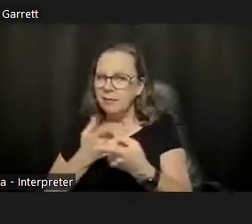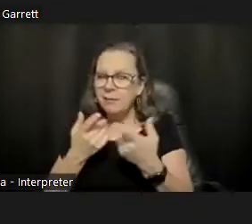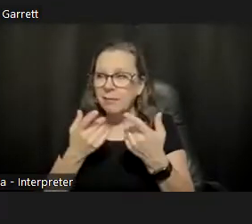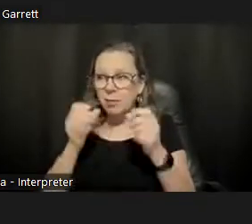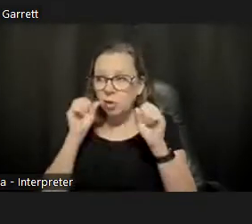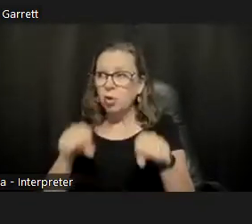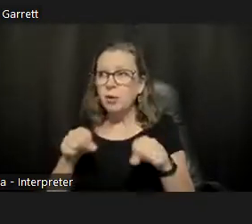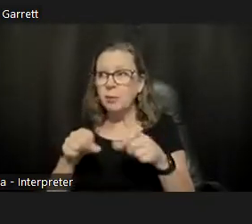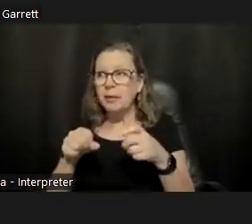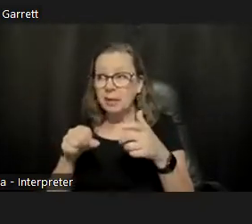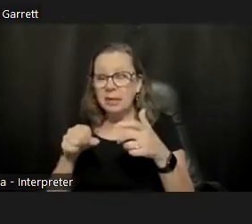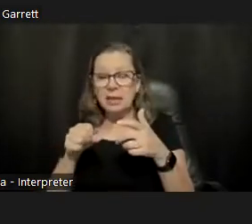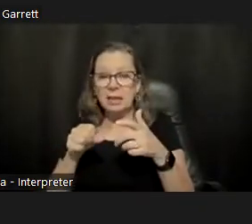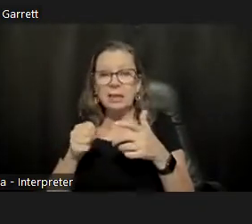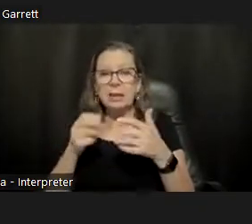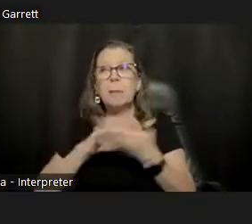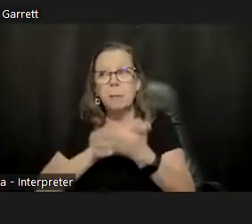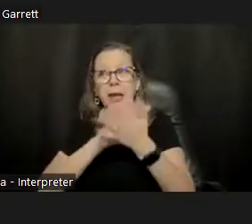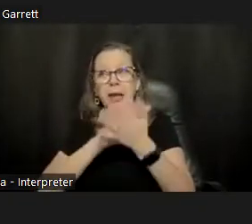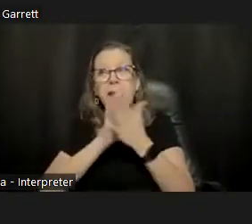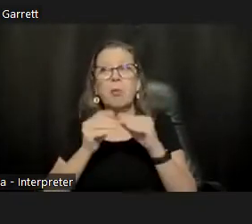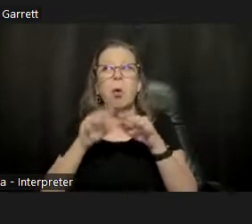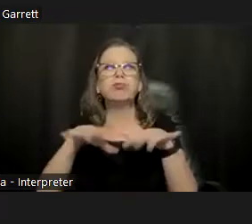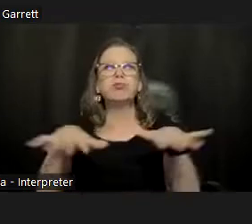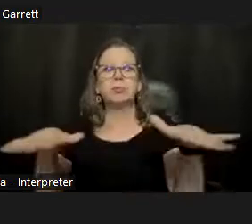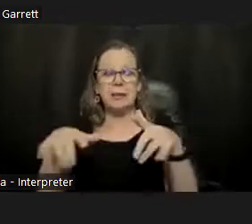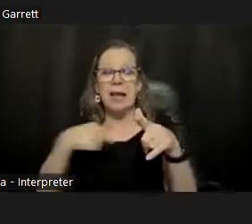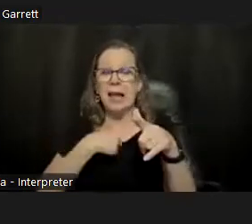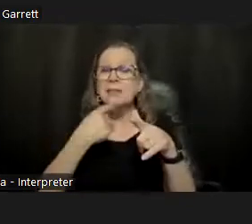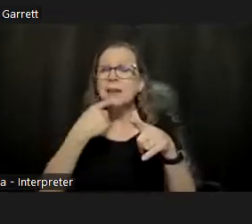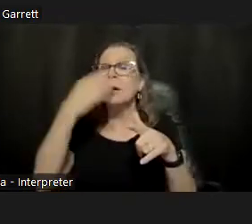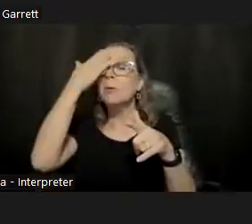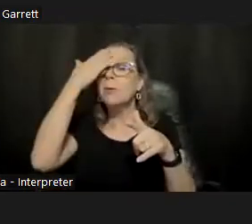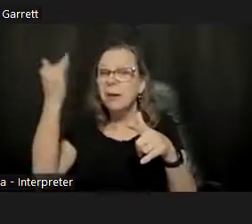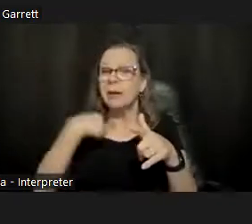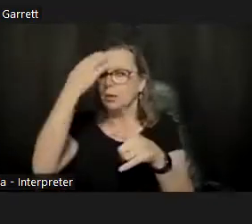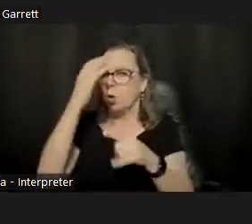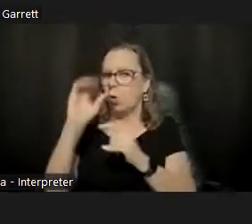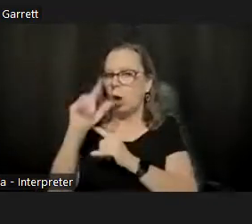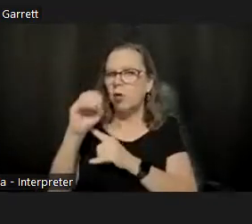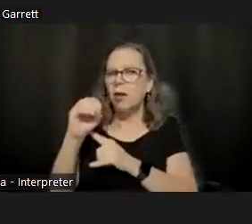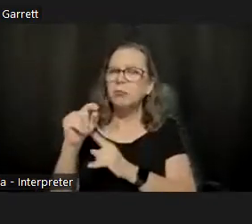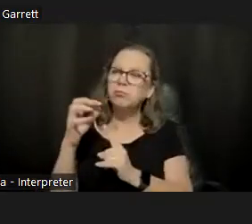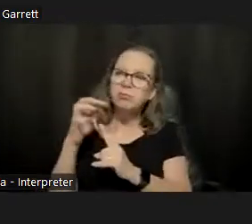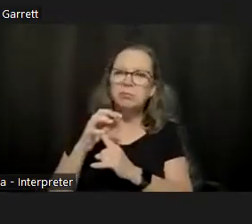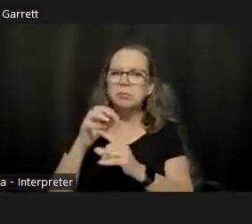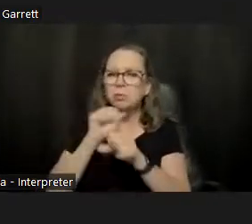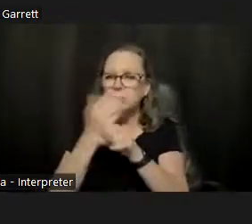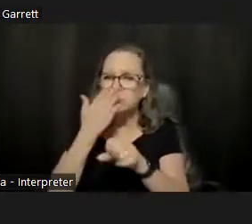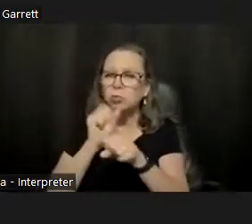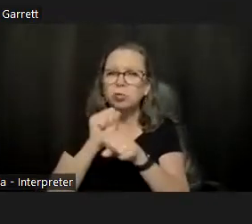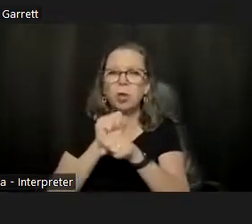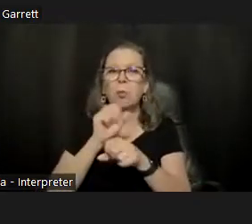a promising practice. And I say that because I know in Colorado you guys have done such a wonderful job with your